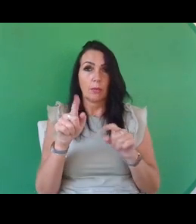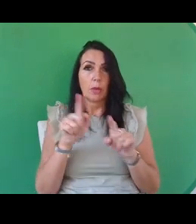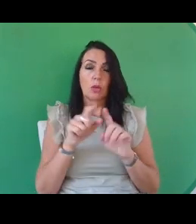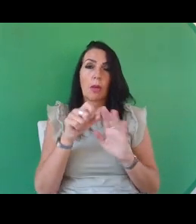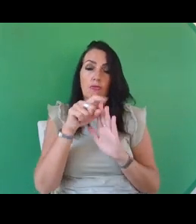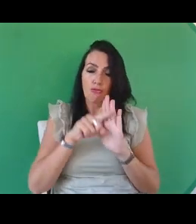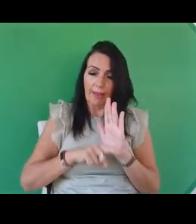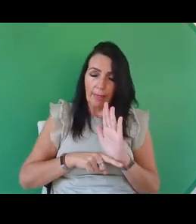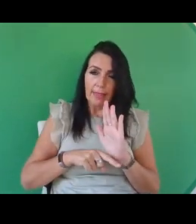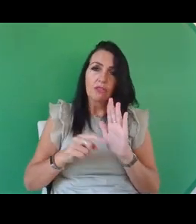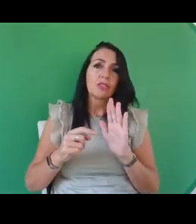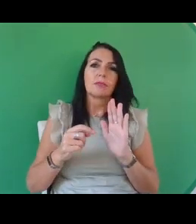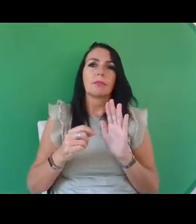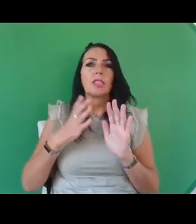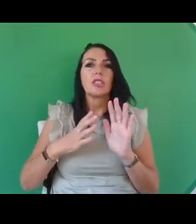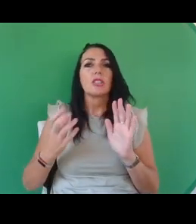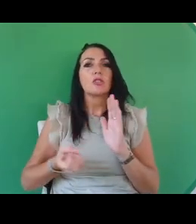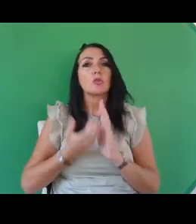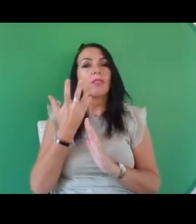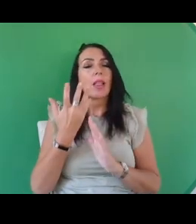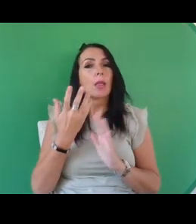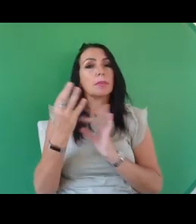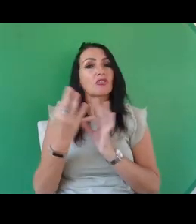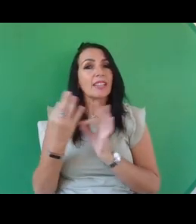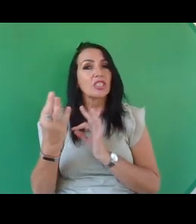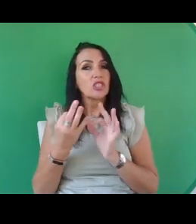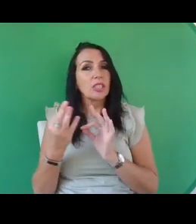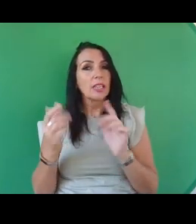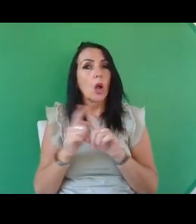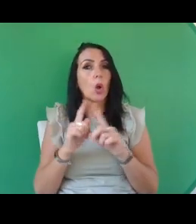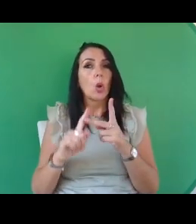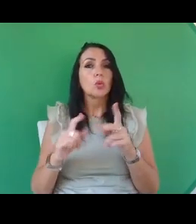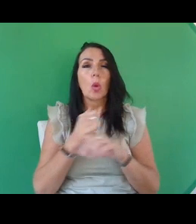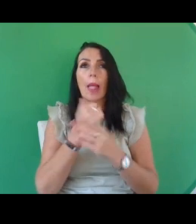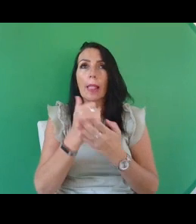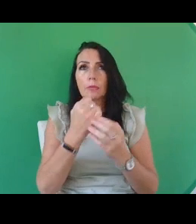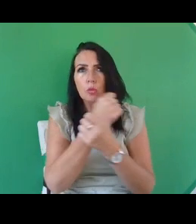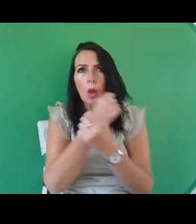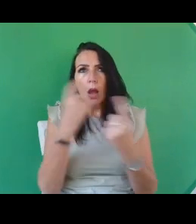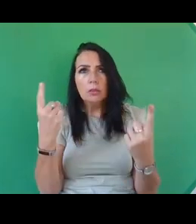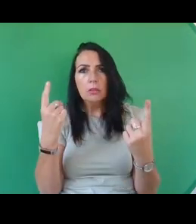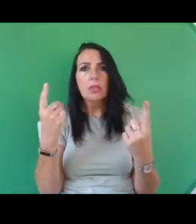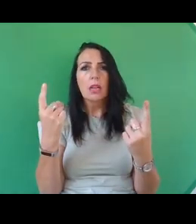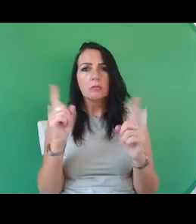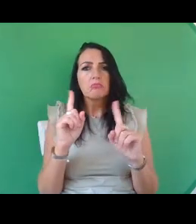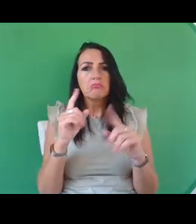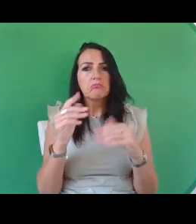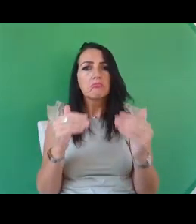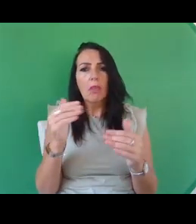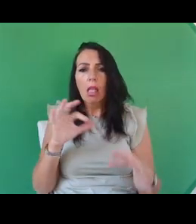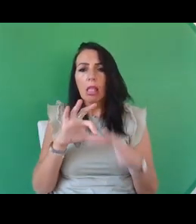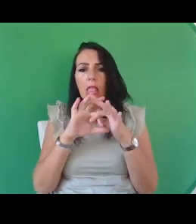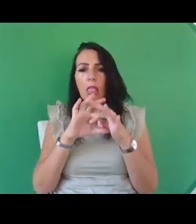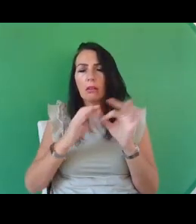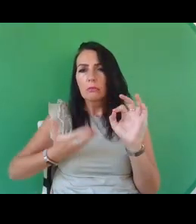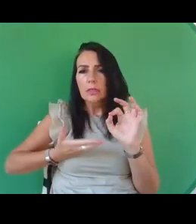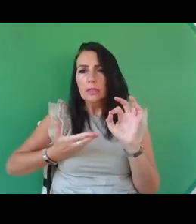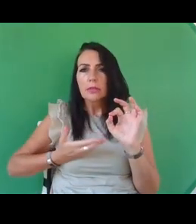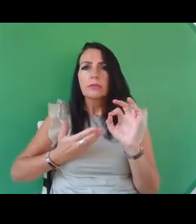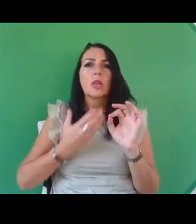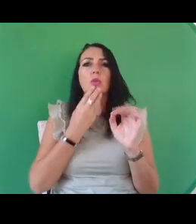which may require you to develop a strategy and help you to understand if these are relevant to your business. We'll use